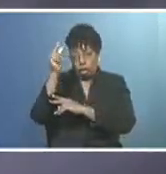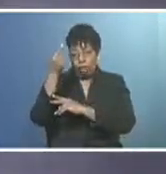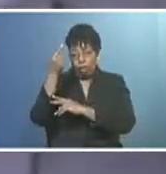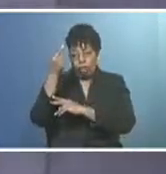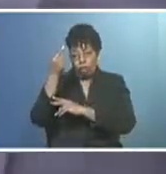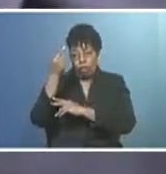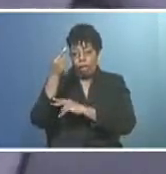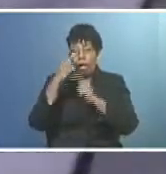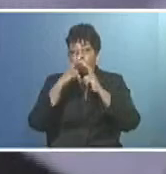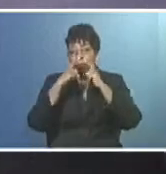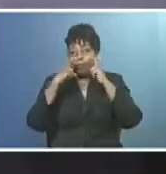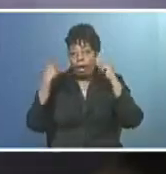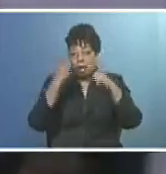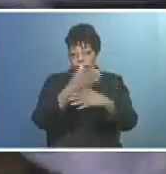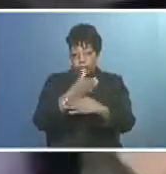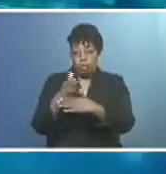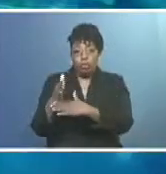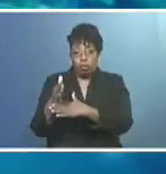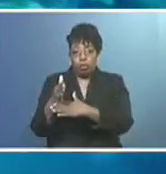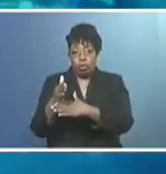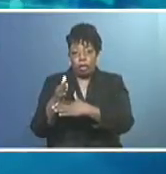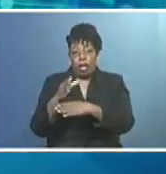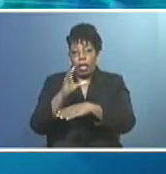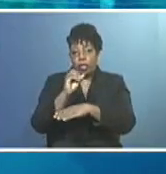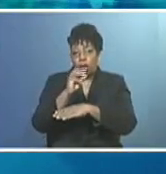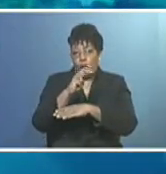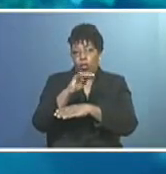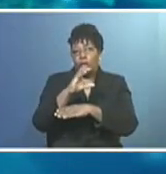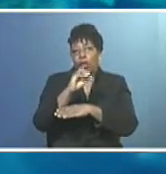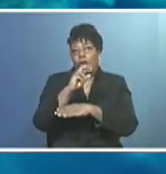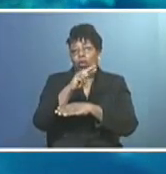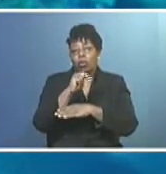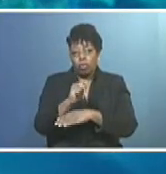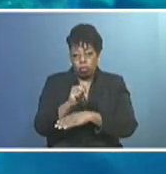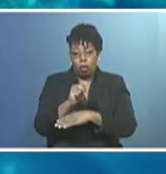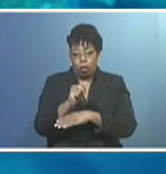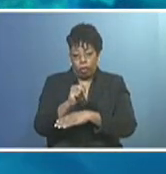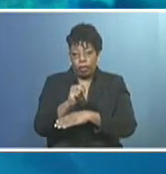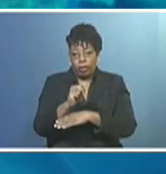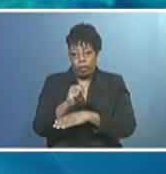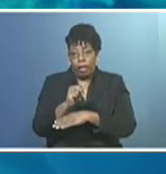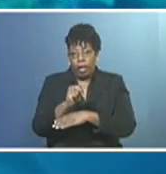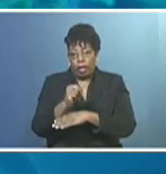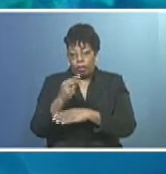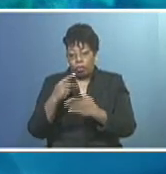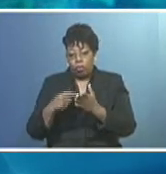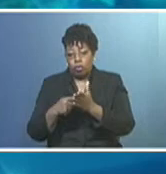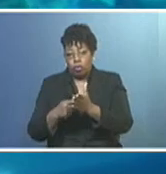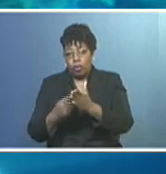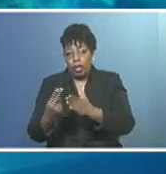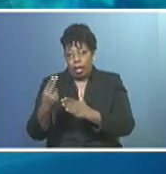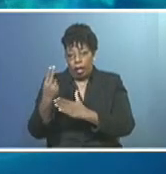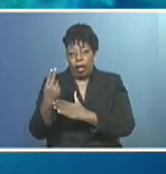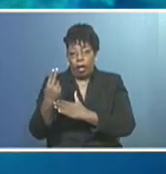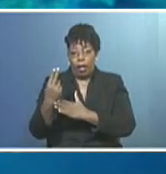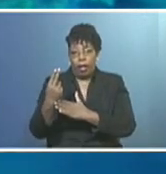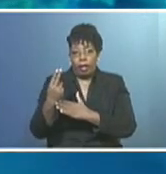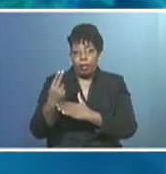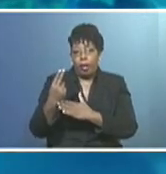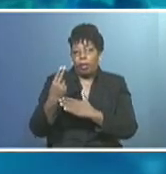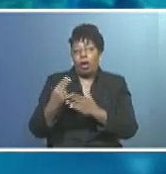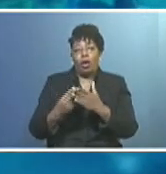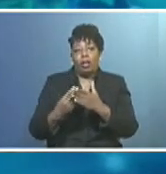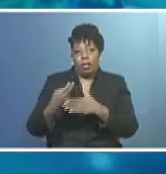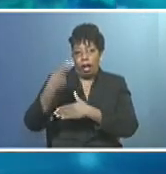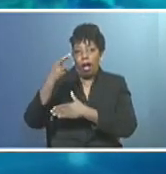mask distribution in hand as the Omicron variant continues to fuel higher case numbers. The distribution of medical-grade